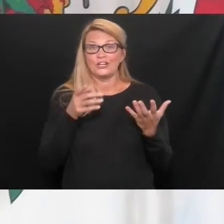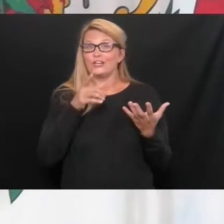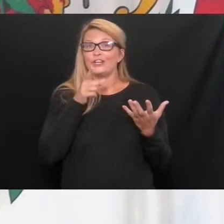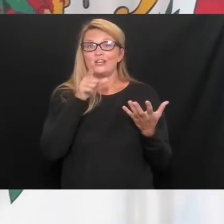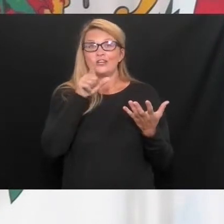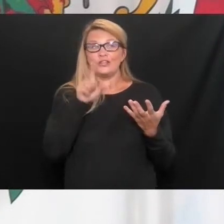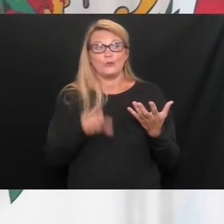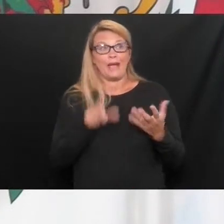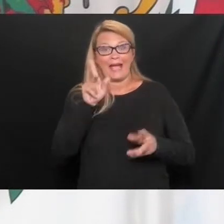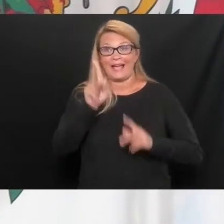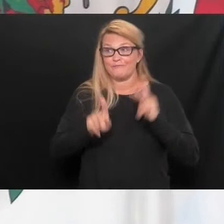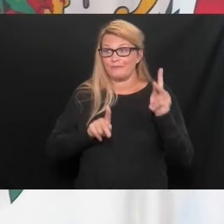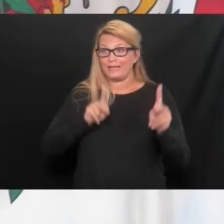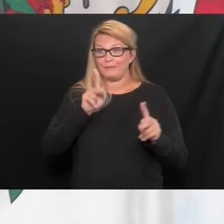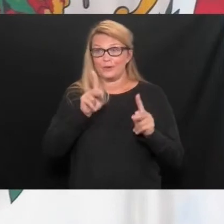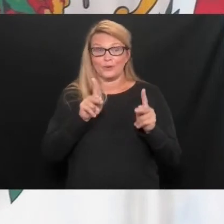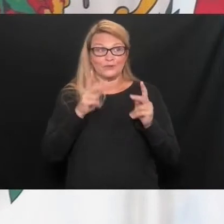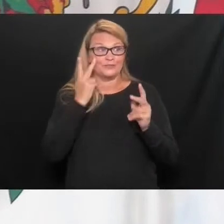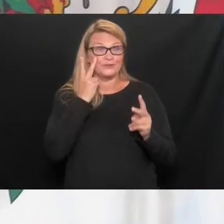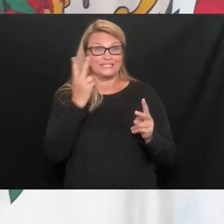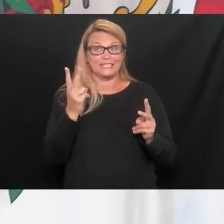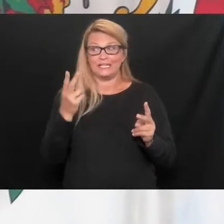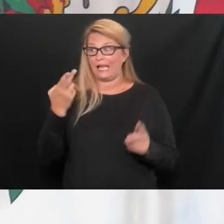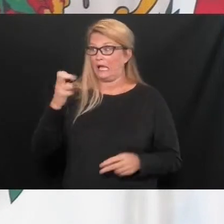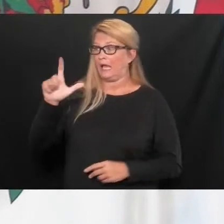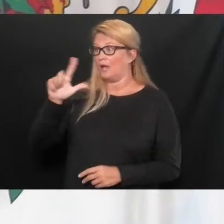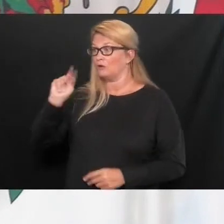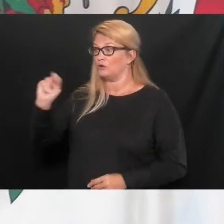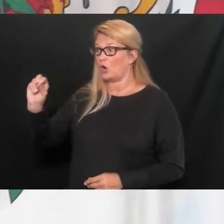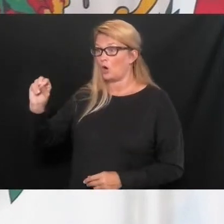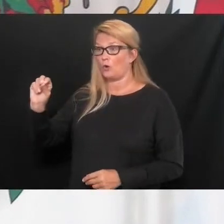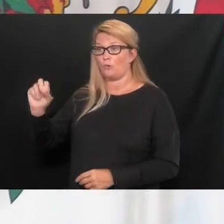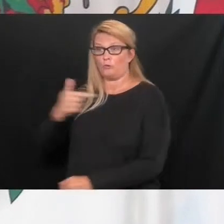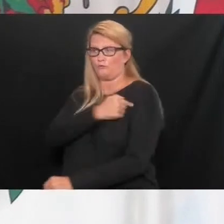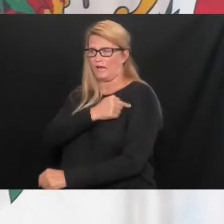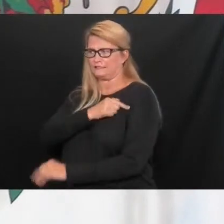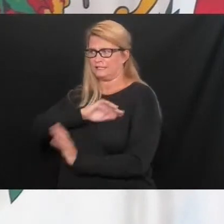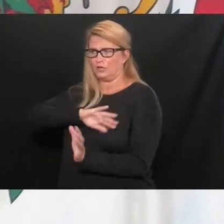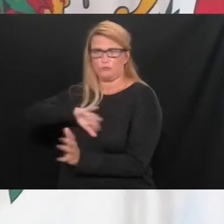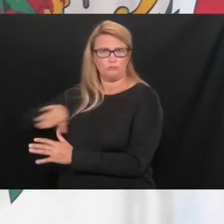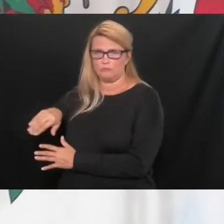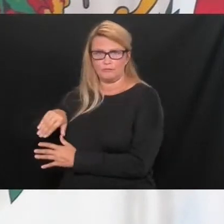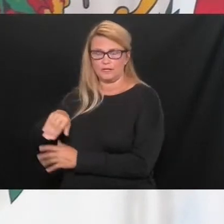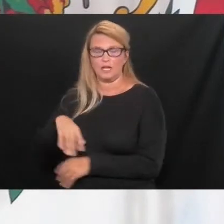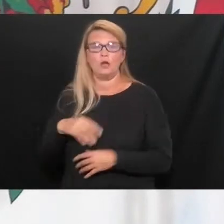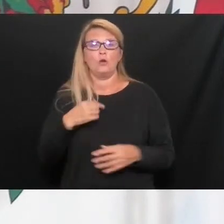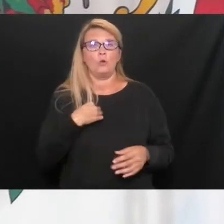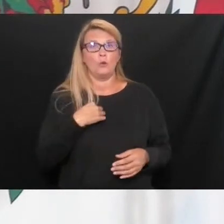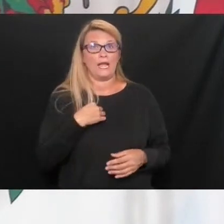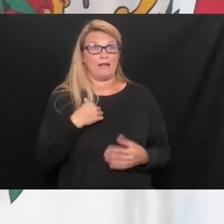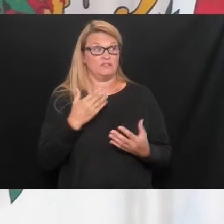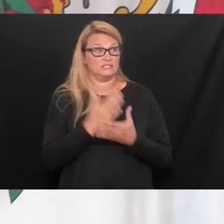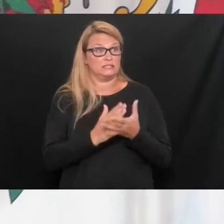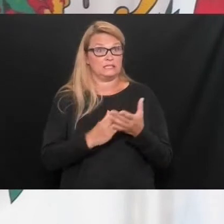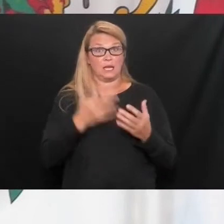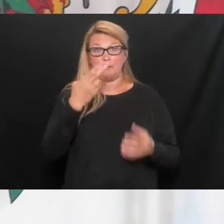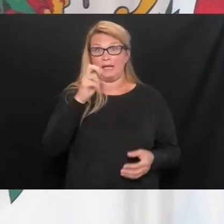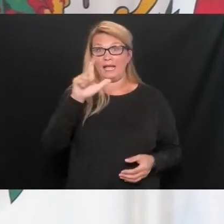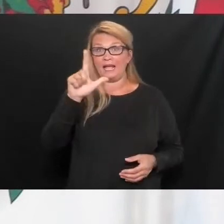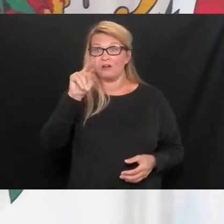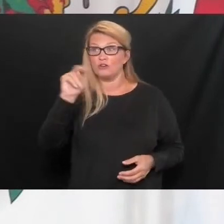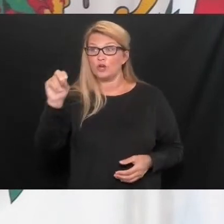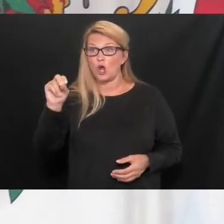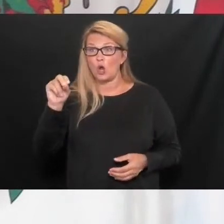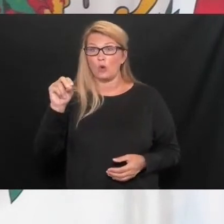got those that you described as the hell knowers. I'm sure we got some of the hell knowers across the finish line